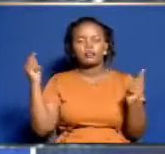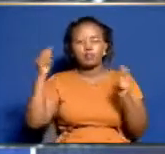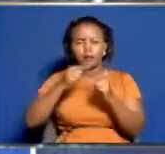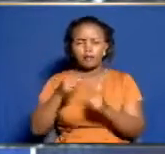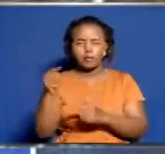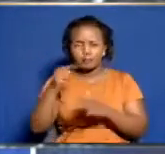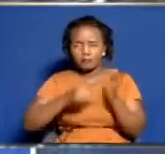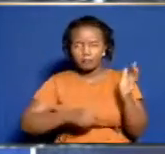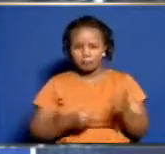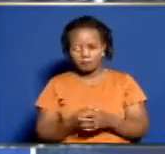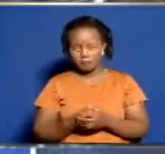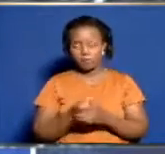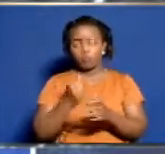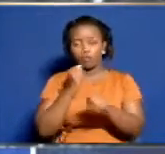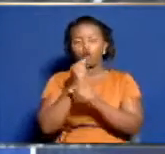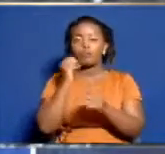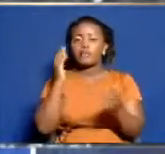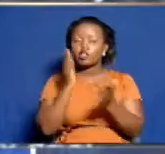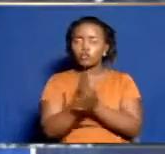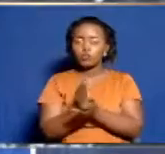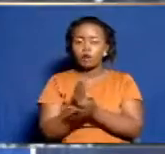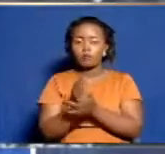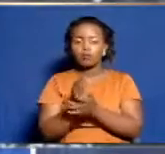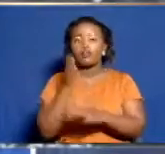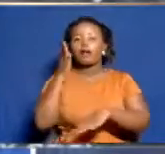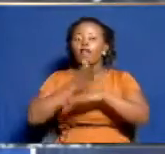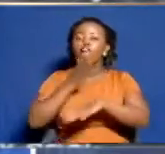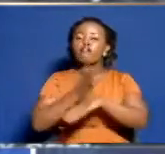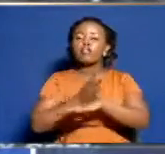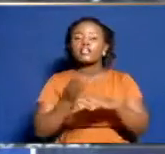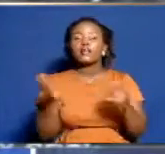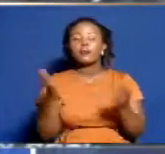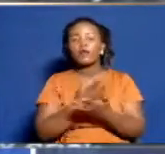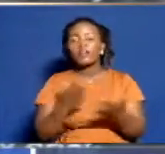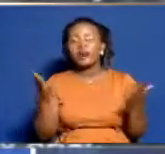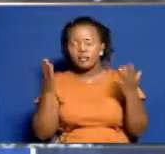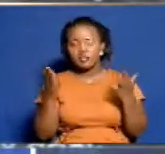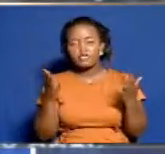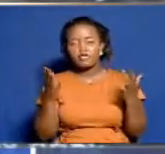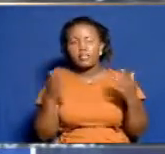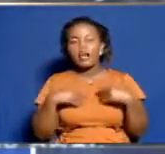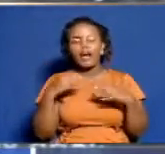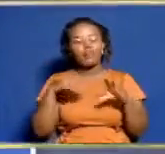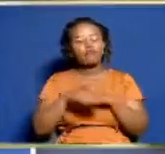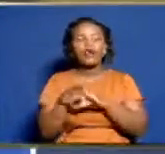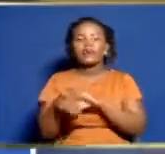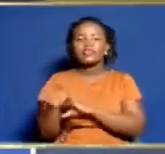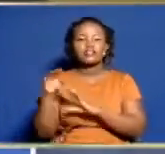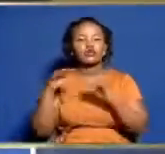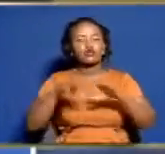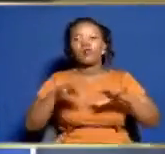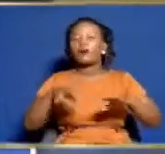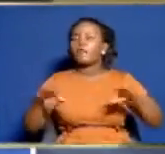to ensure that counterfeit products do not have access to our markets.